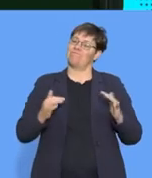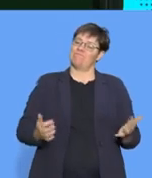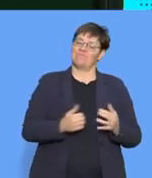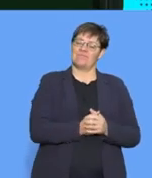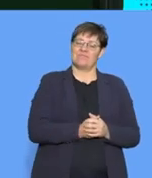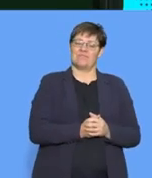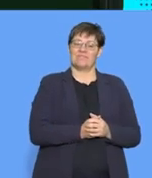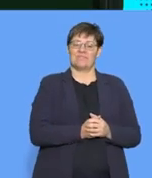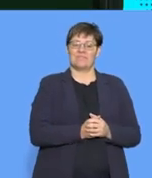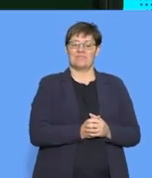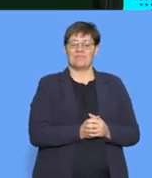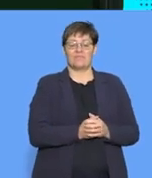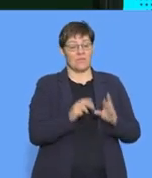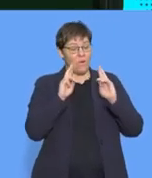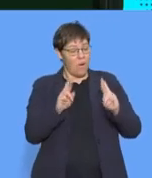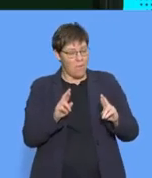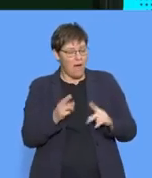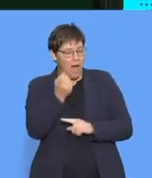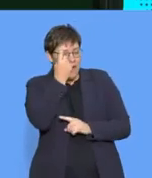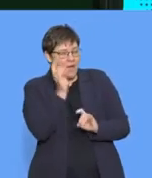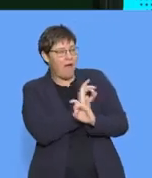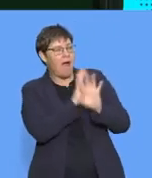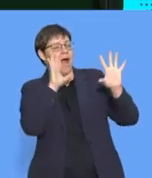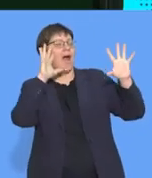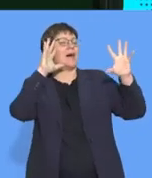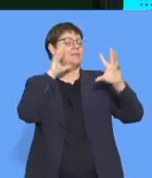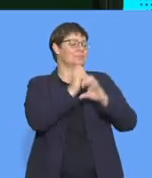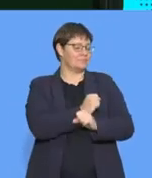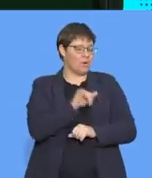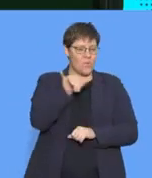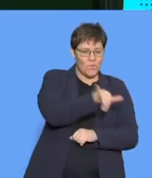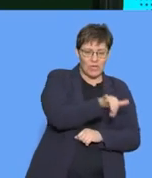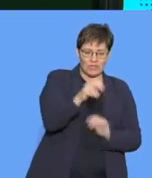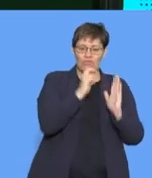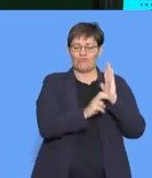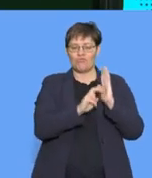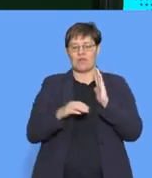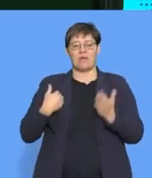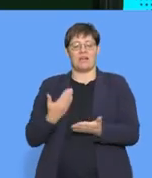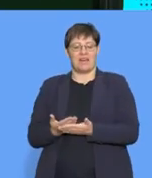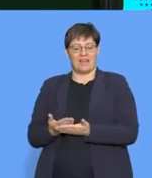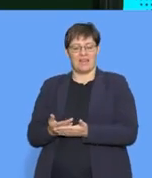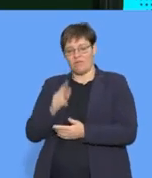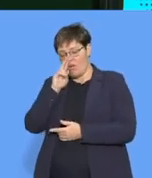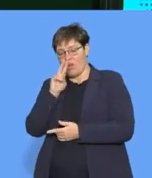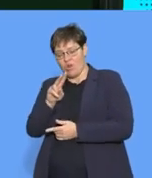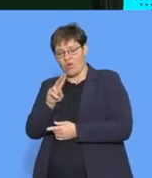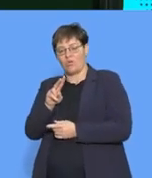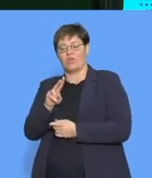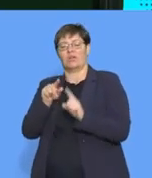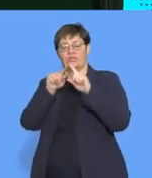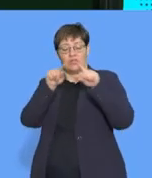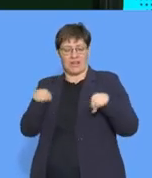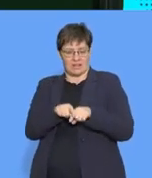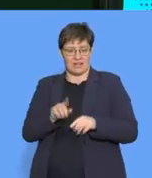so I hope you have some idea of how to decide which rule to apply when looking at a specific